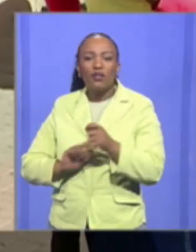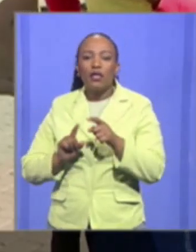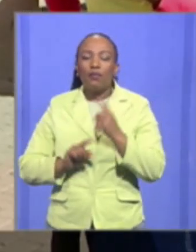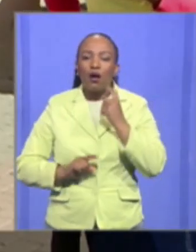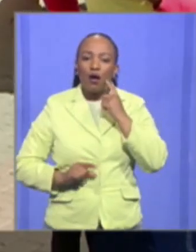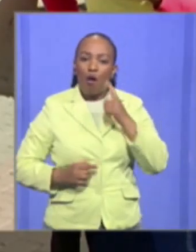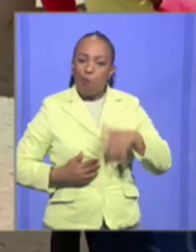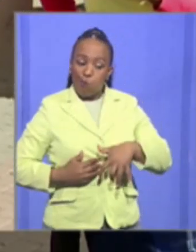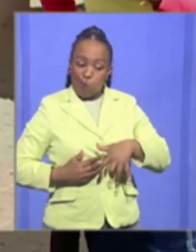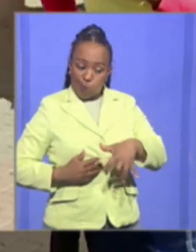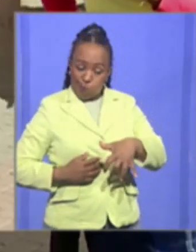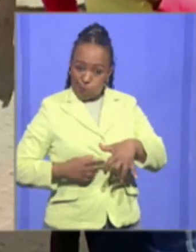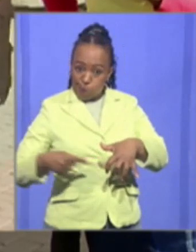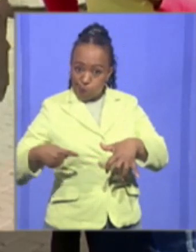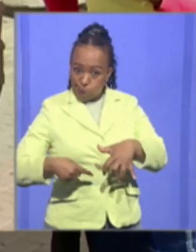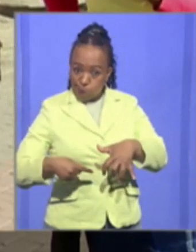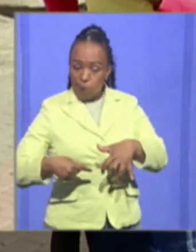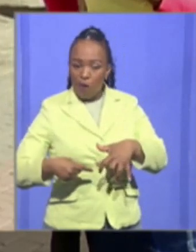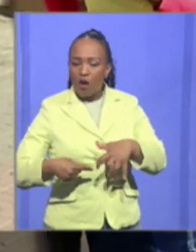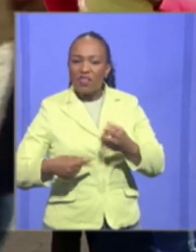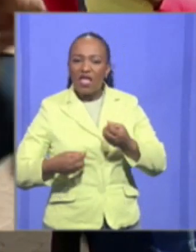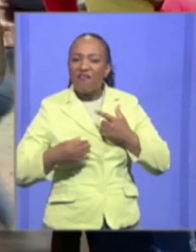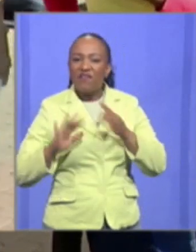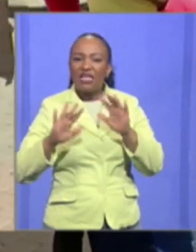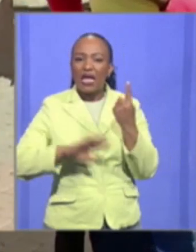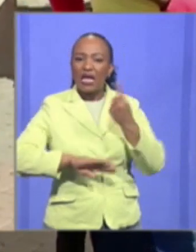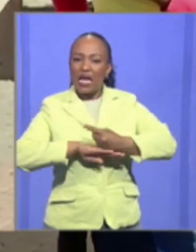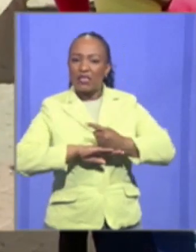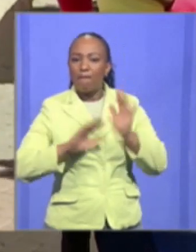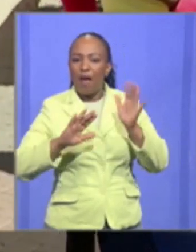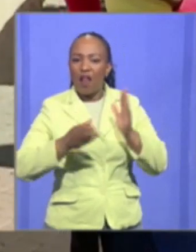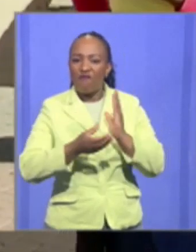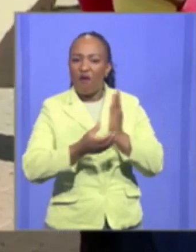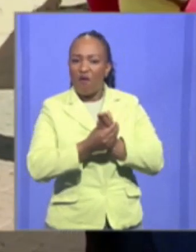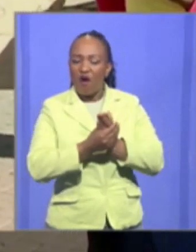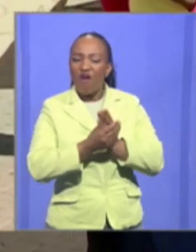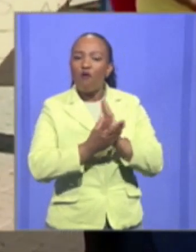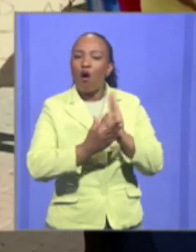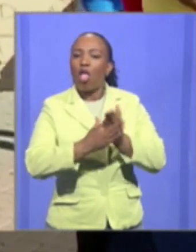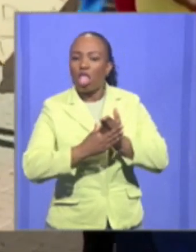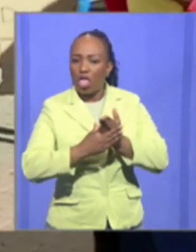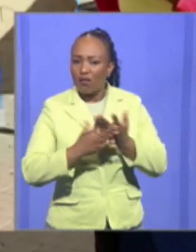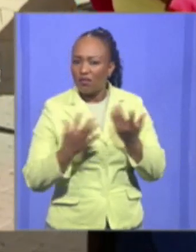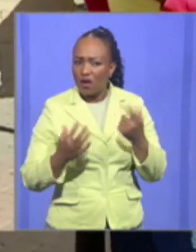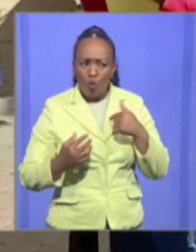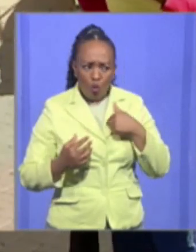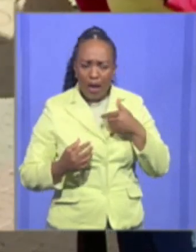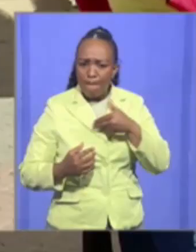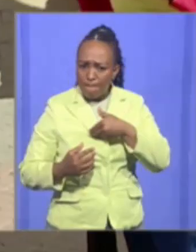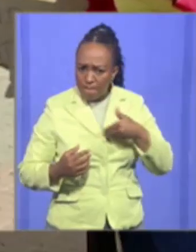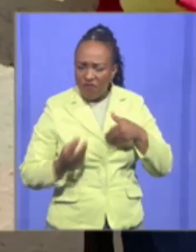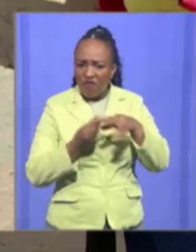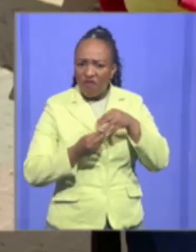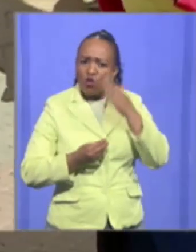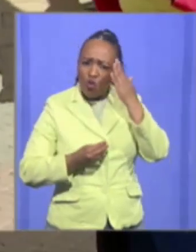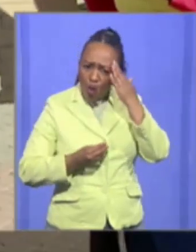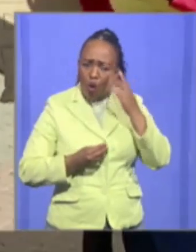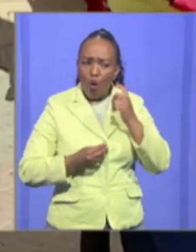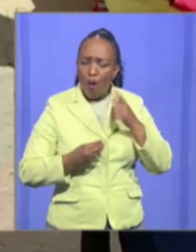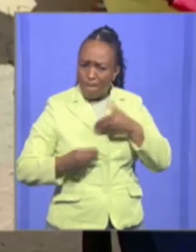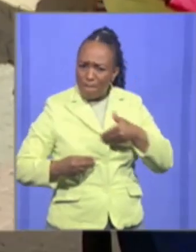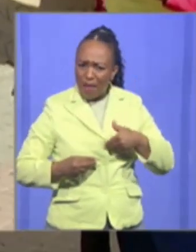re le pregnant re fuwa only 10 days so re bomme ba malapa ene ha hona motho a sa tsebeng pain ya mme ke